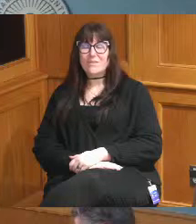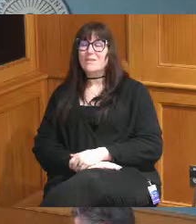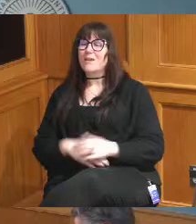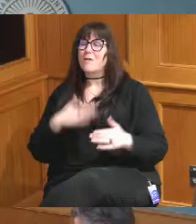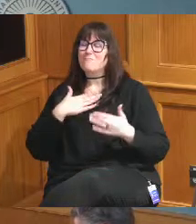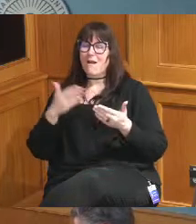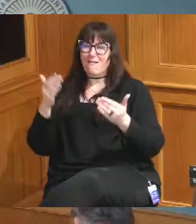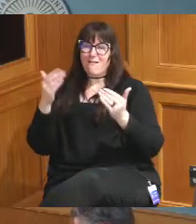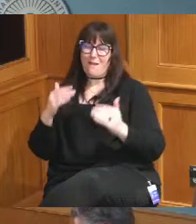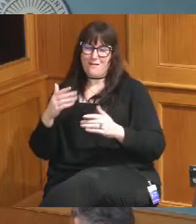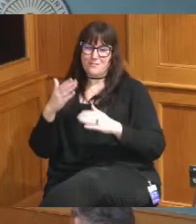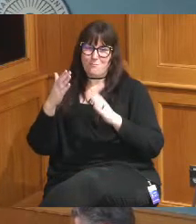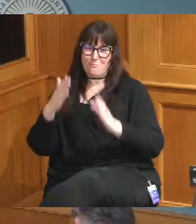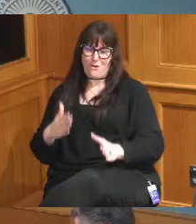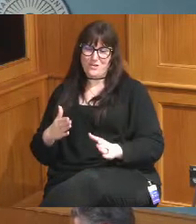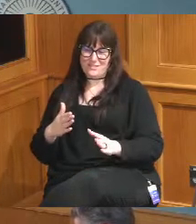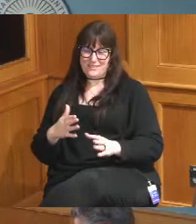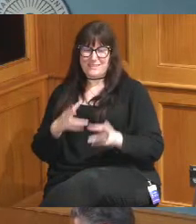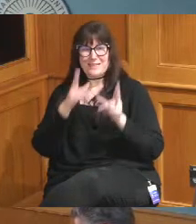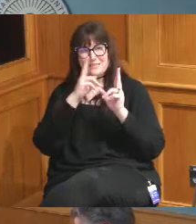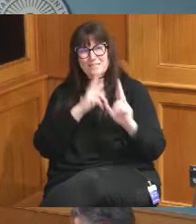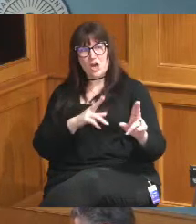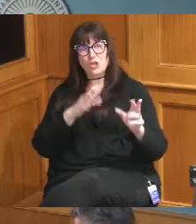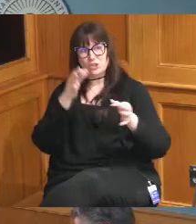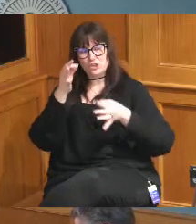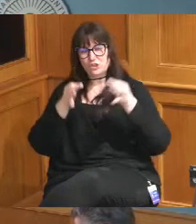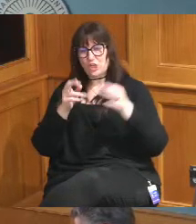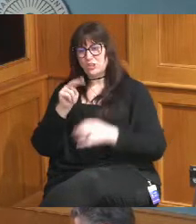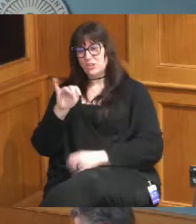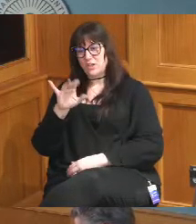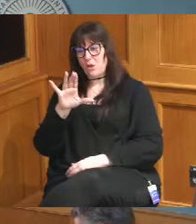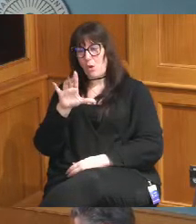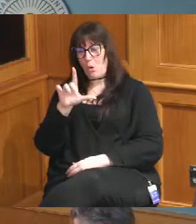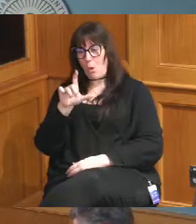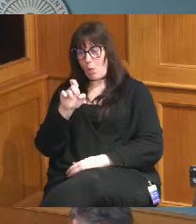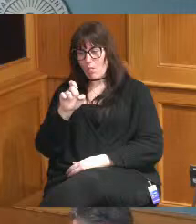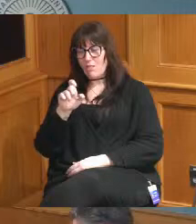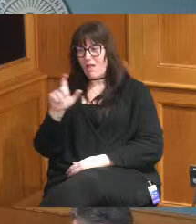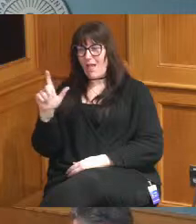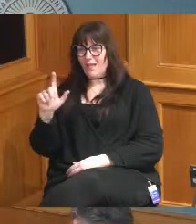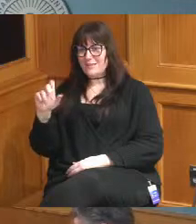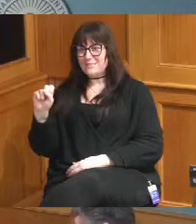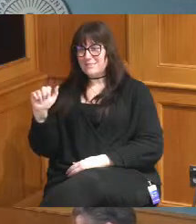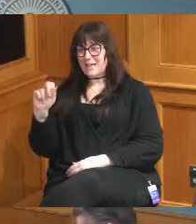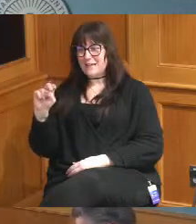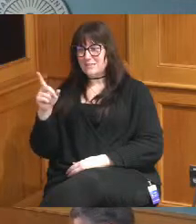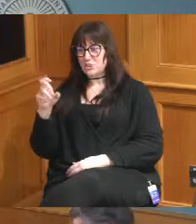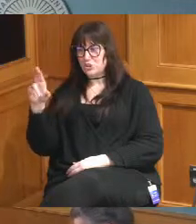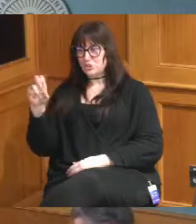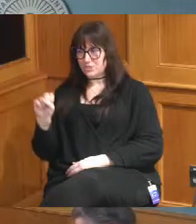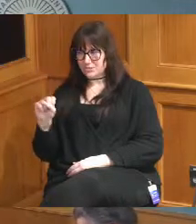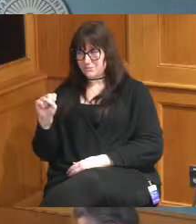person is the Honorable Judge Nicole L. Sanders.